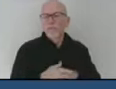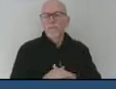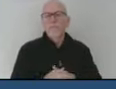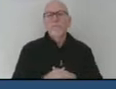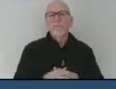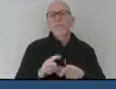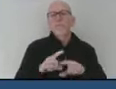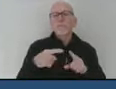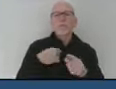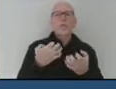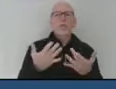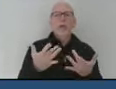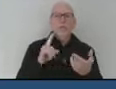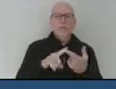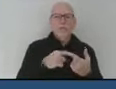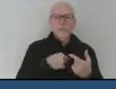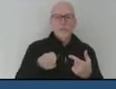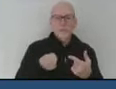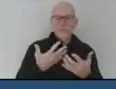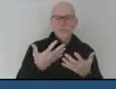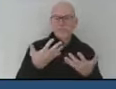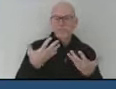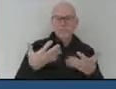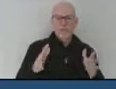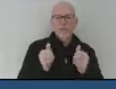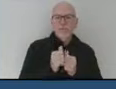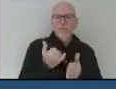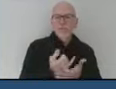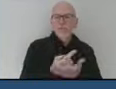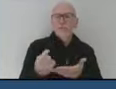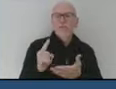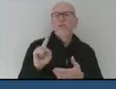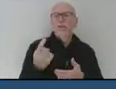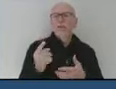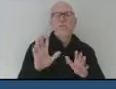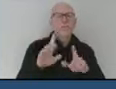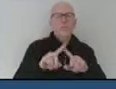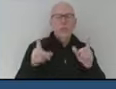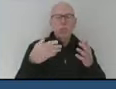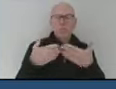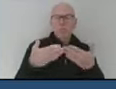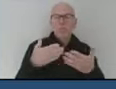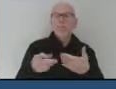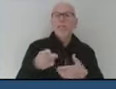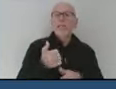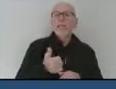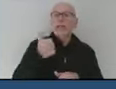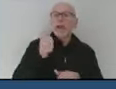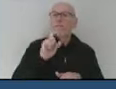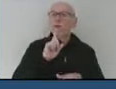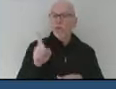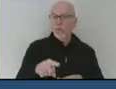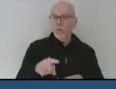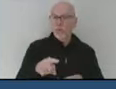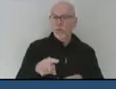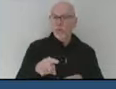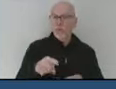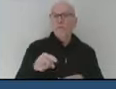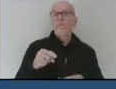But we wanted to wait until we got past the end of this week. So on to other things. The executive order that